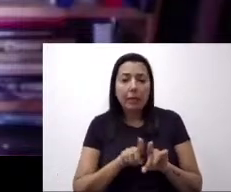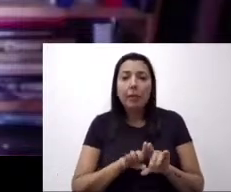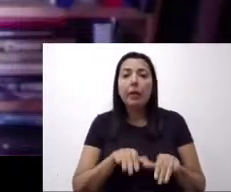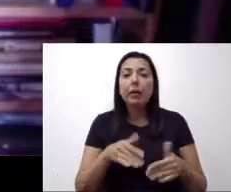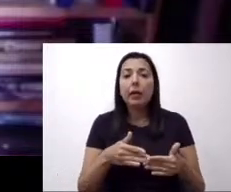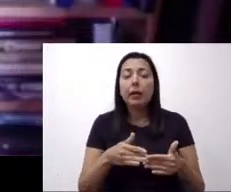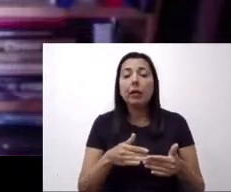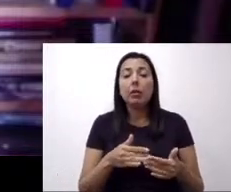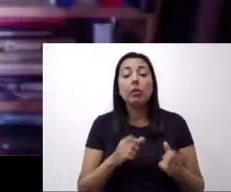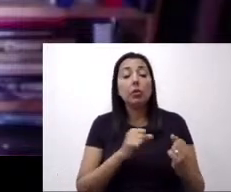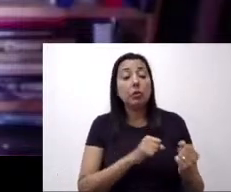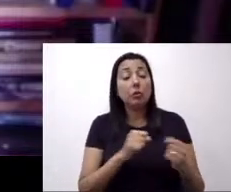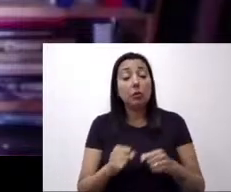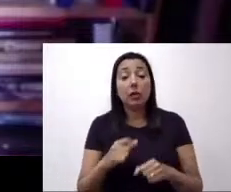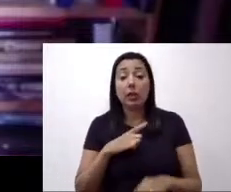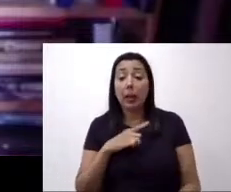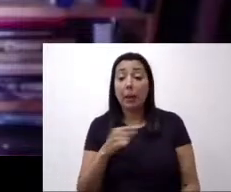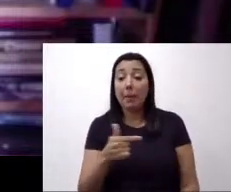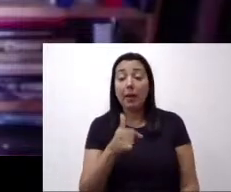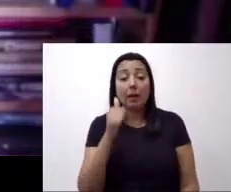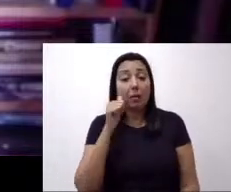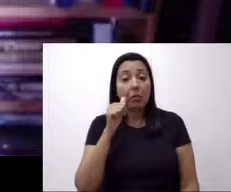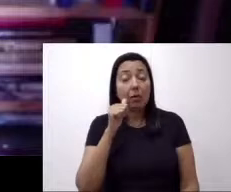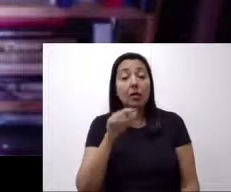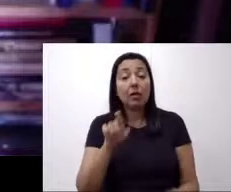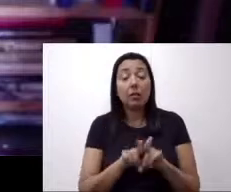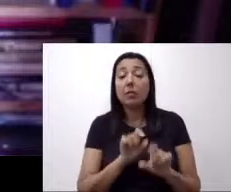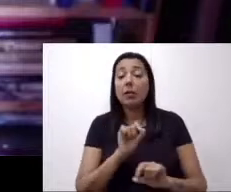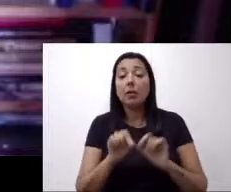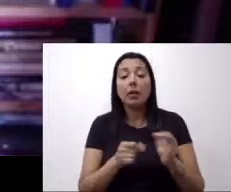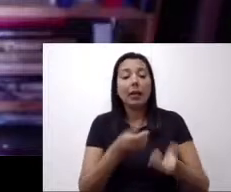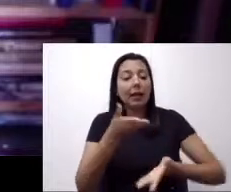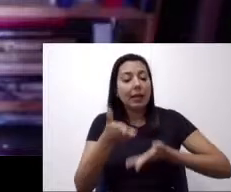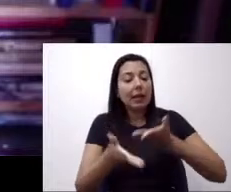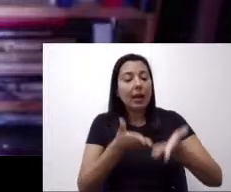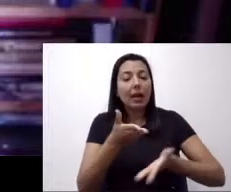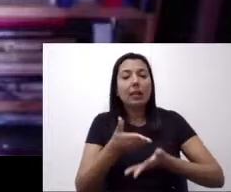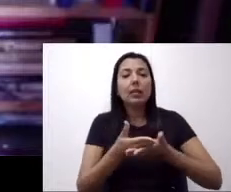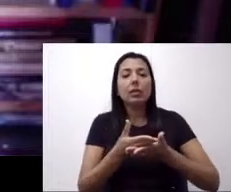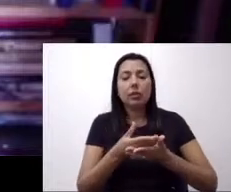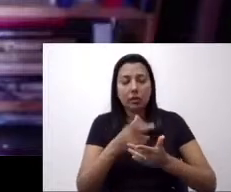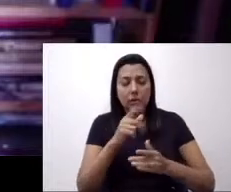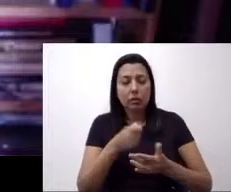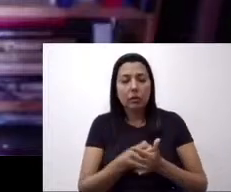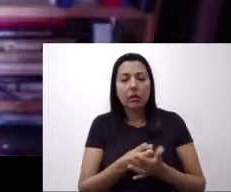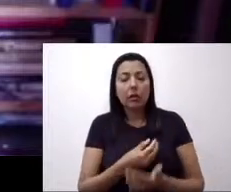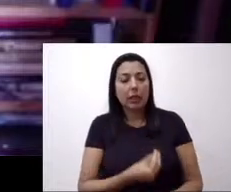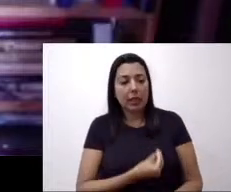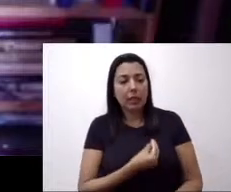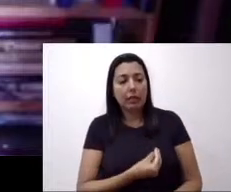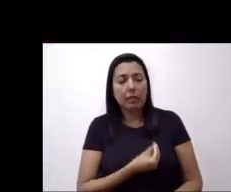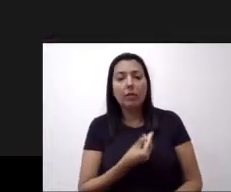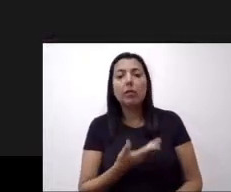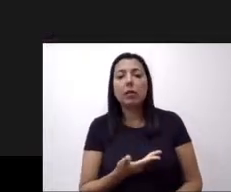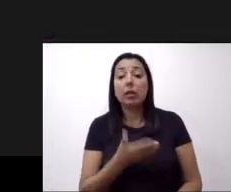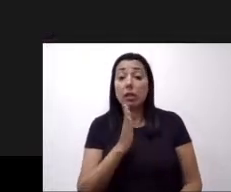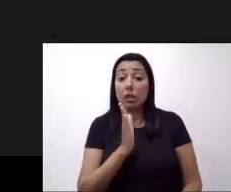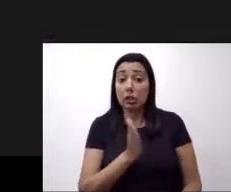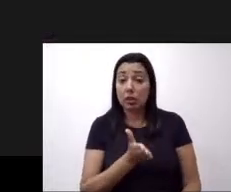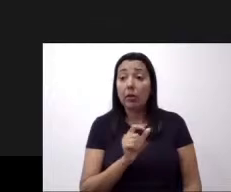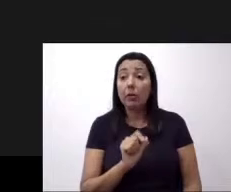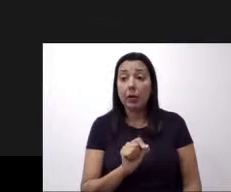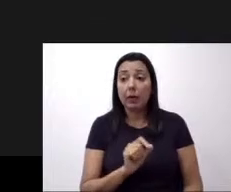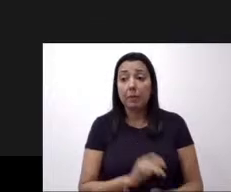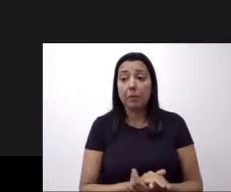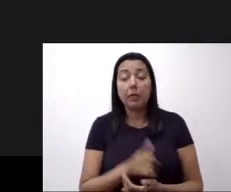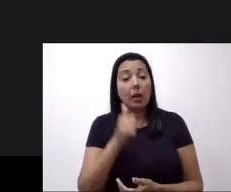sex inequalities concerns also sexuality in couples' life, as women are the most numerous victims of rape and as